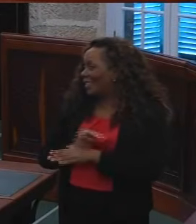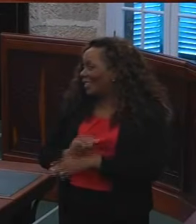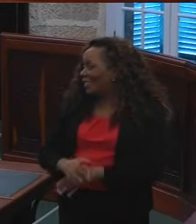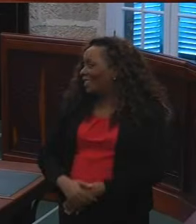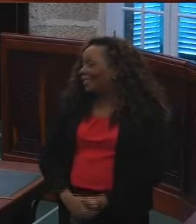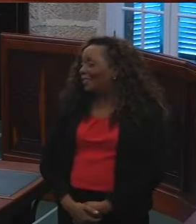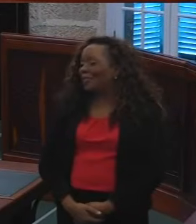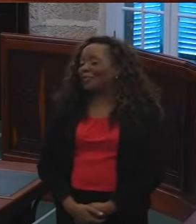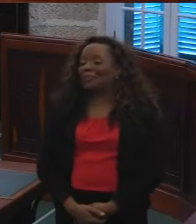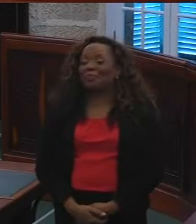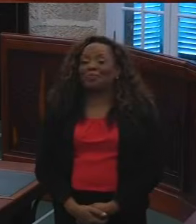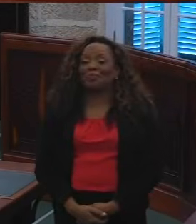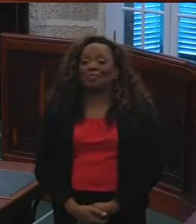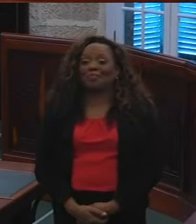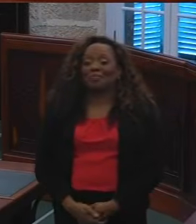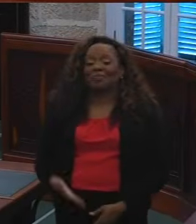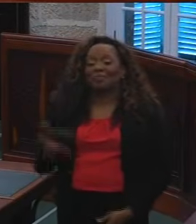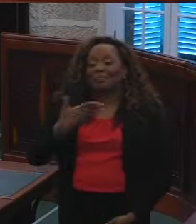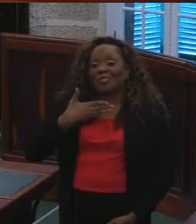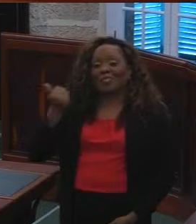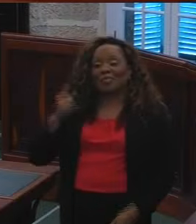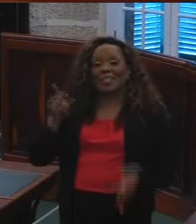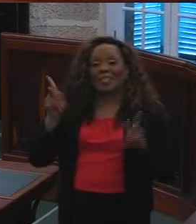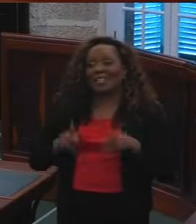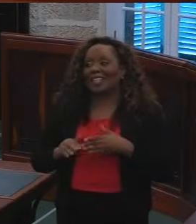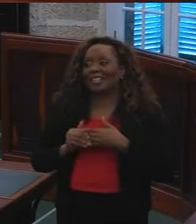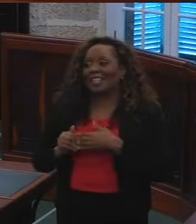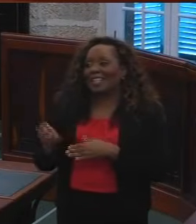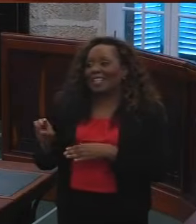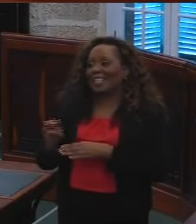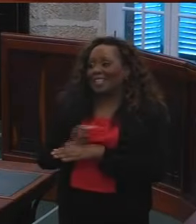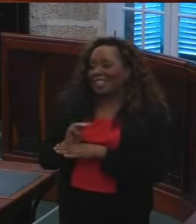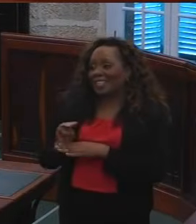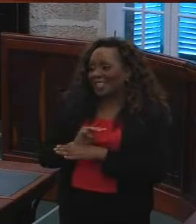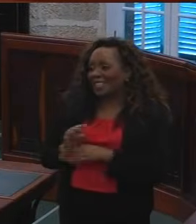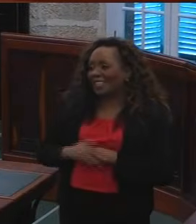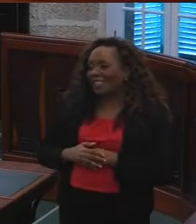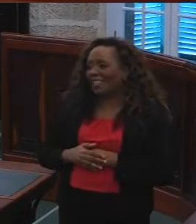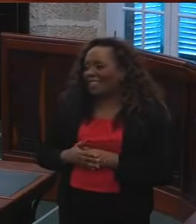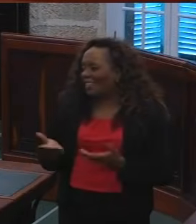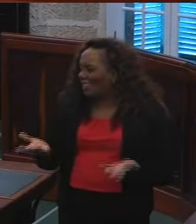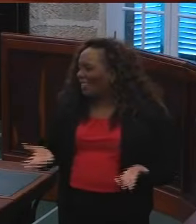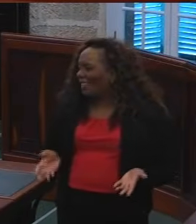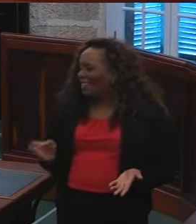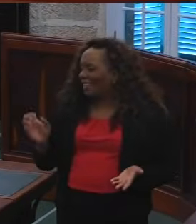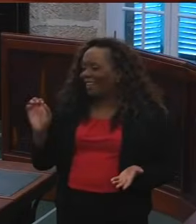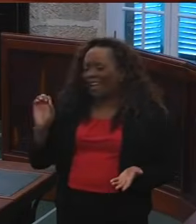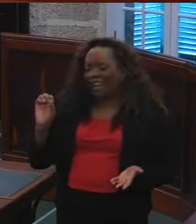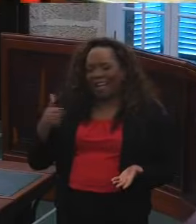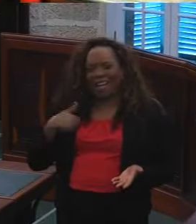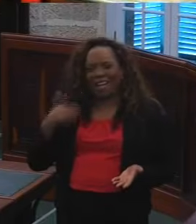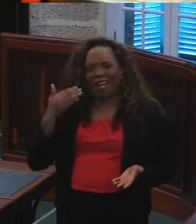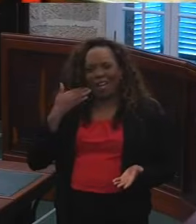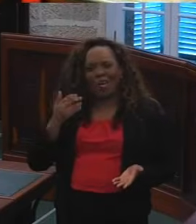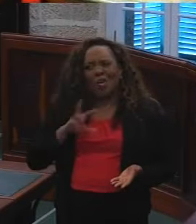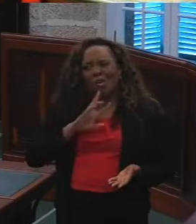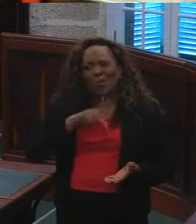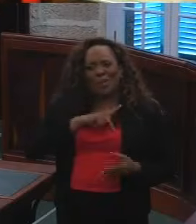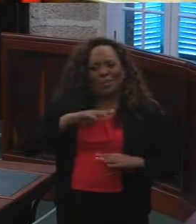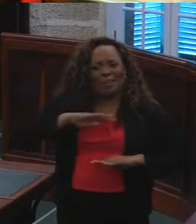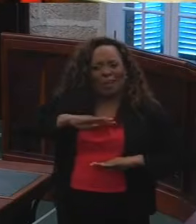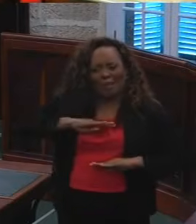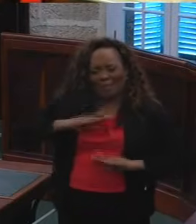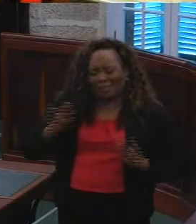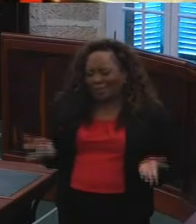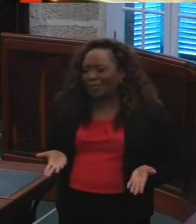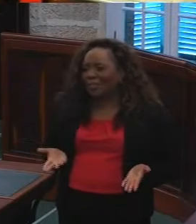the best person to lead this ministry, not only because of this bill, though I'm sure he finds some personal satisfaction herein,